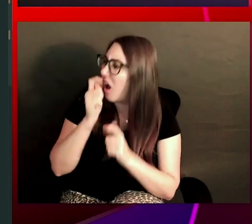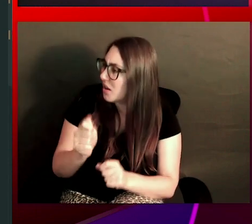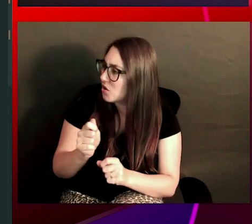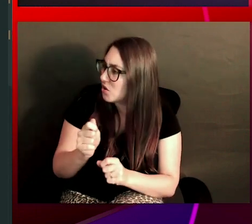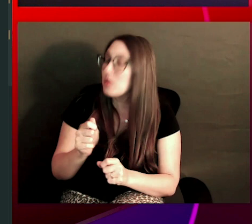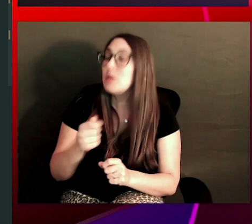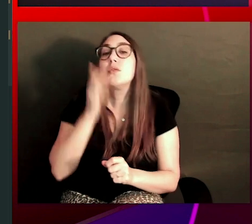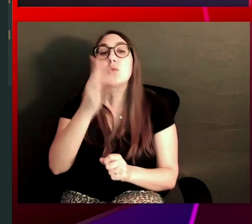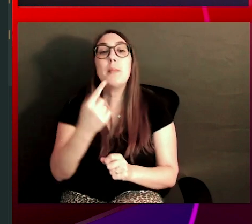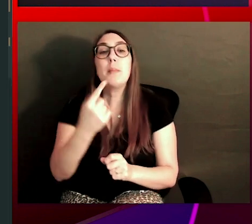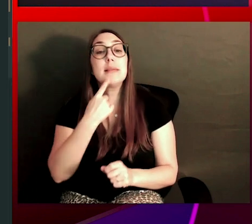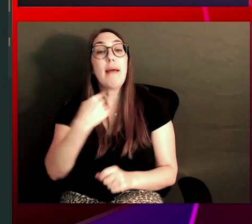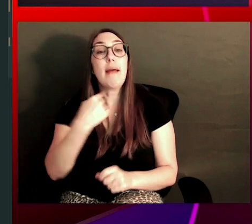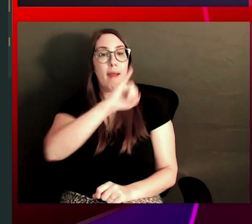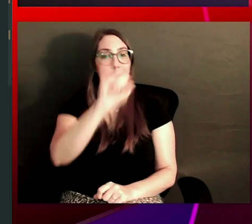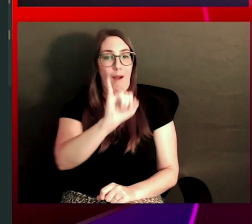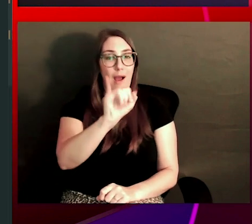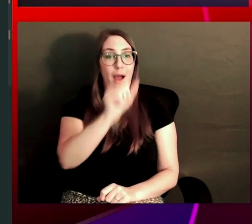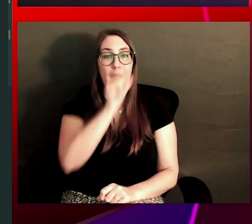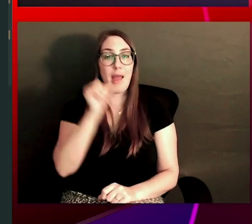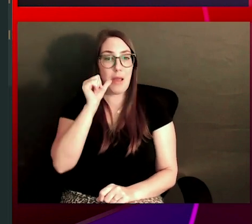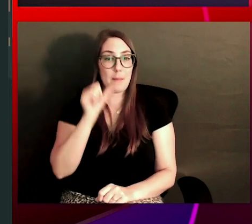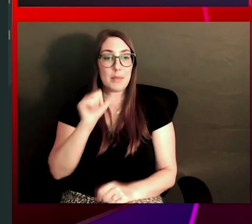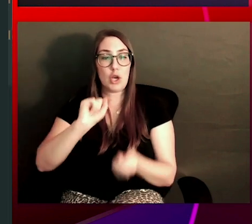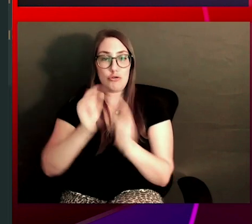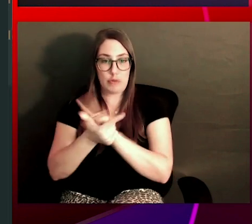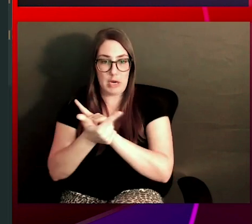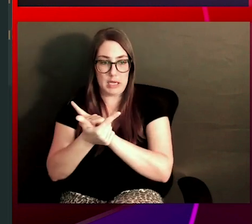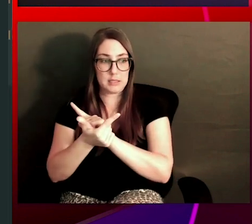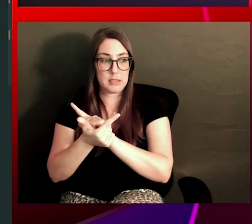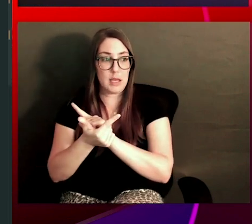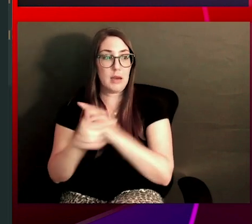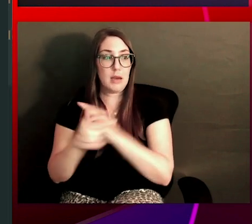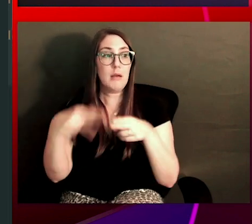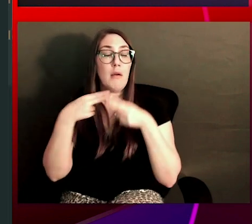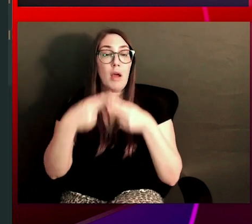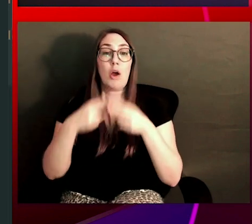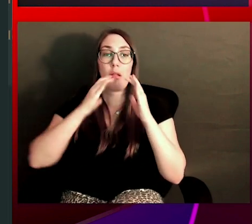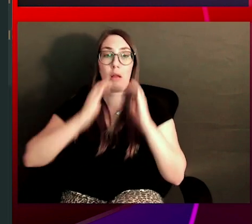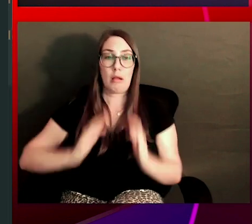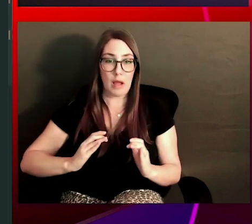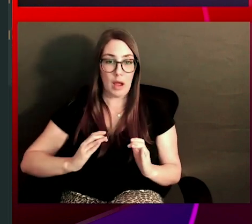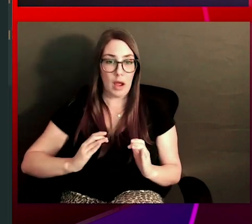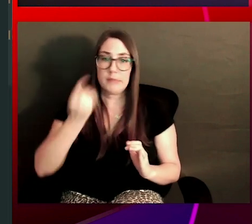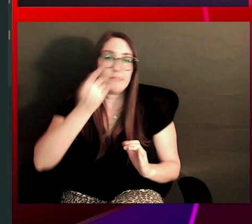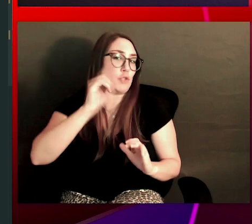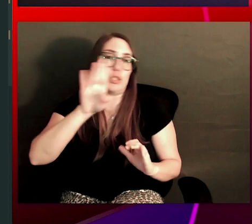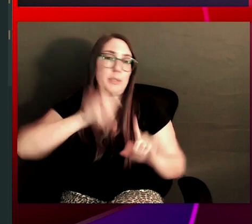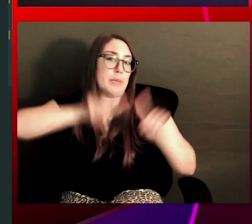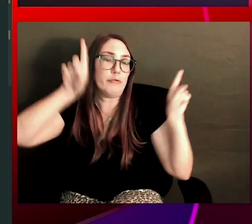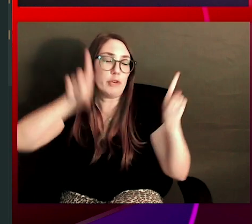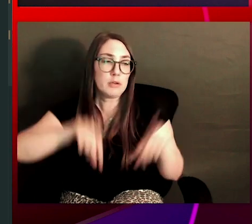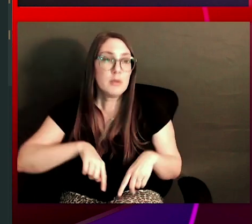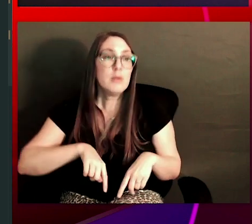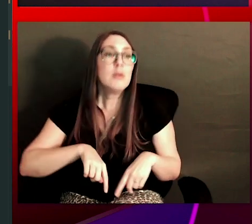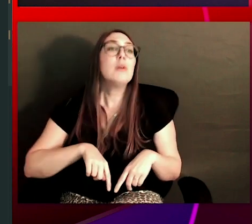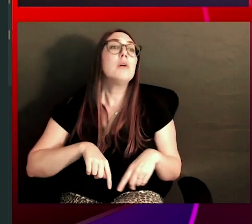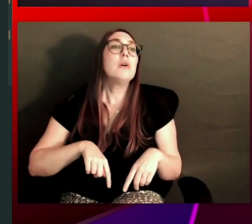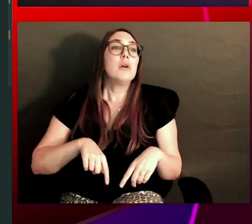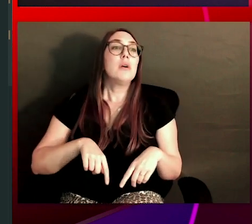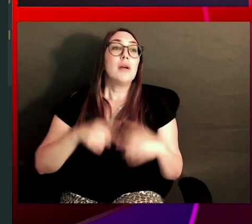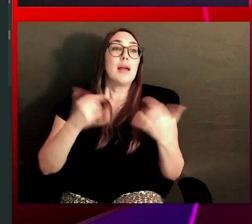Amazon Translate. I'm going to call it client, just to be different. Okay? Now, how do I know where that's coming from,